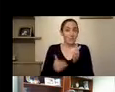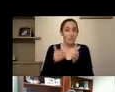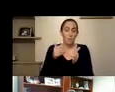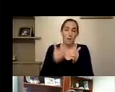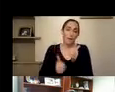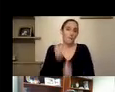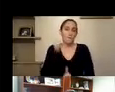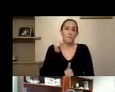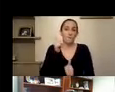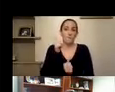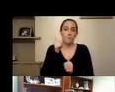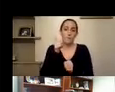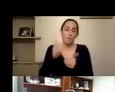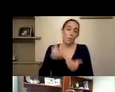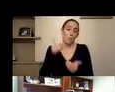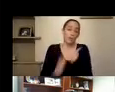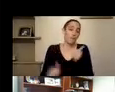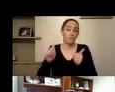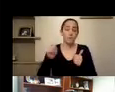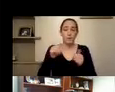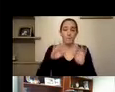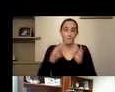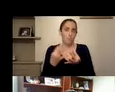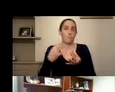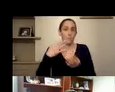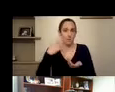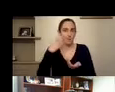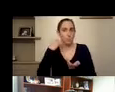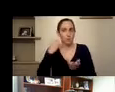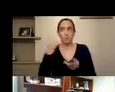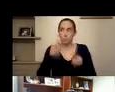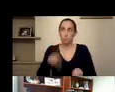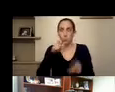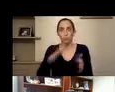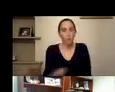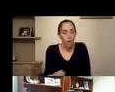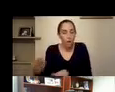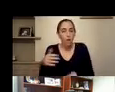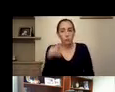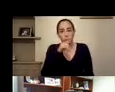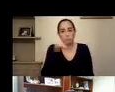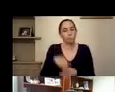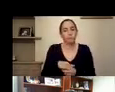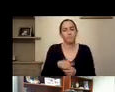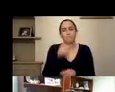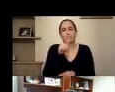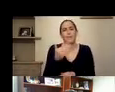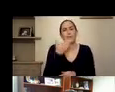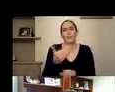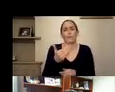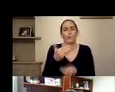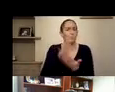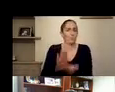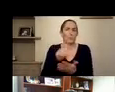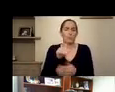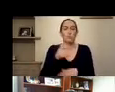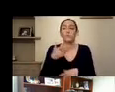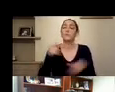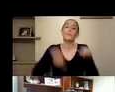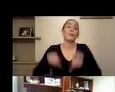United States, we would expect that millions of people would die. So this is generally not a strategy that's been accepted by the scientific